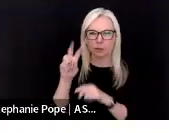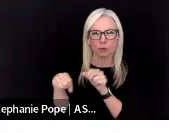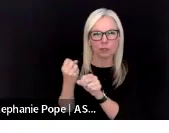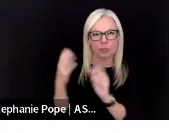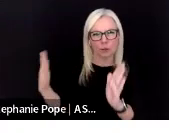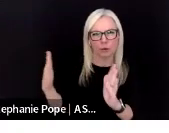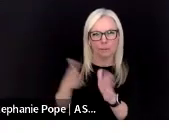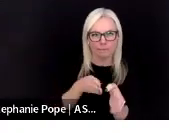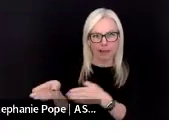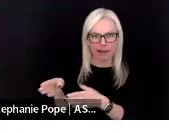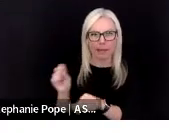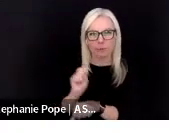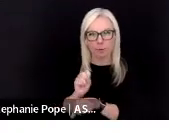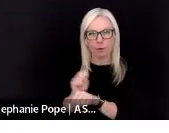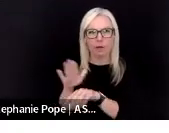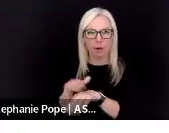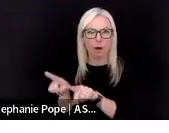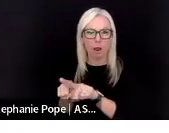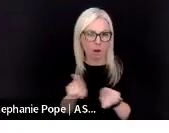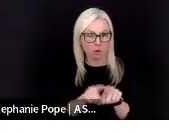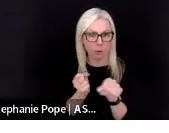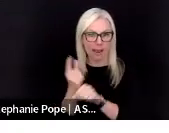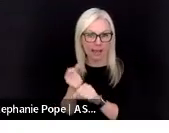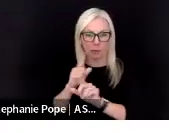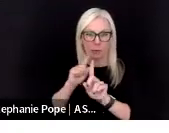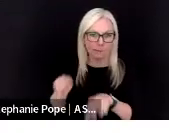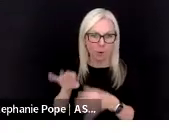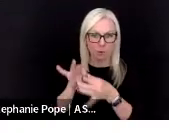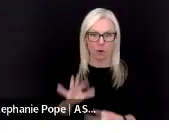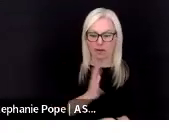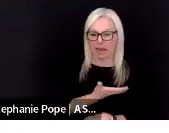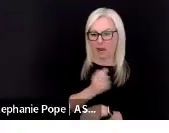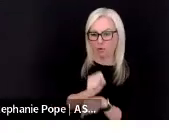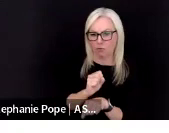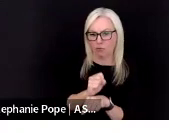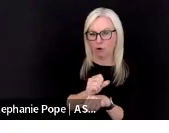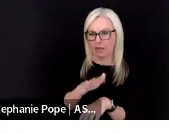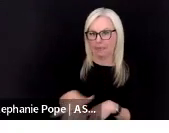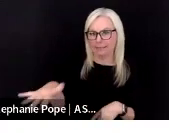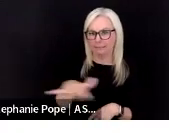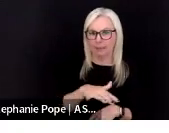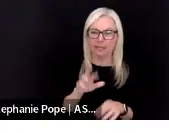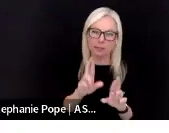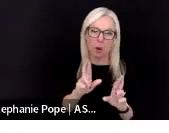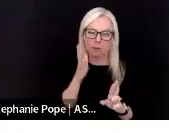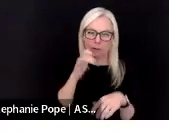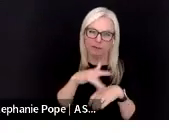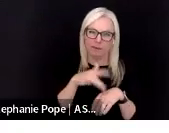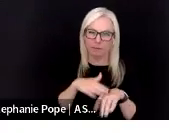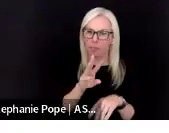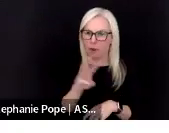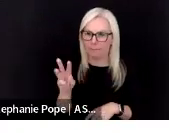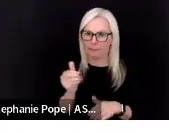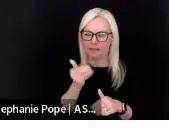We also are working on an annual report regarding our work in the forensic space, and that will be hopefully available on our website in the next